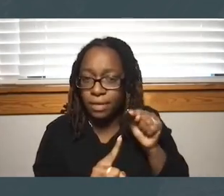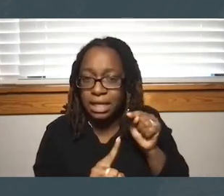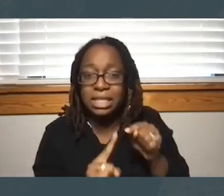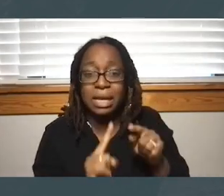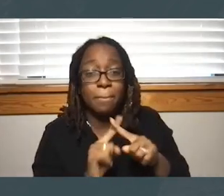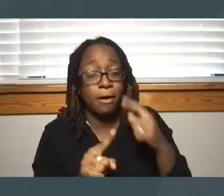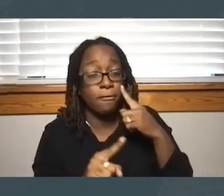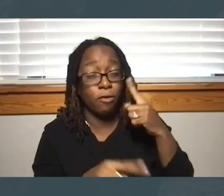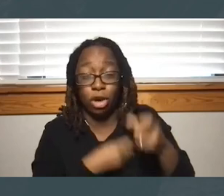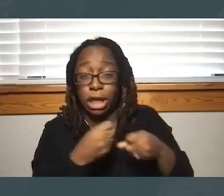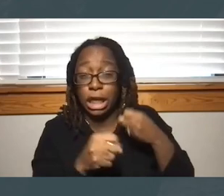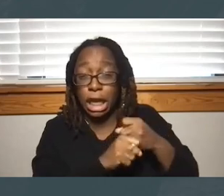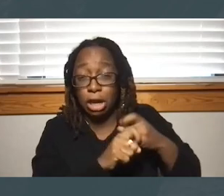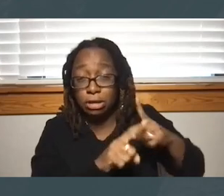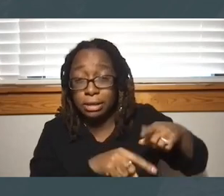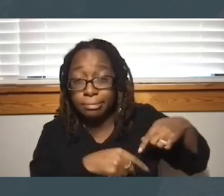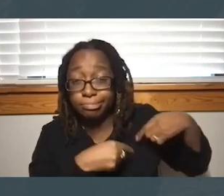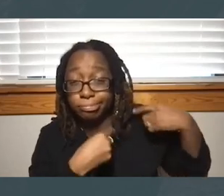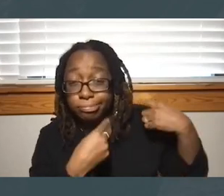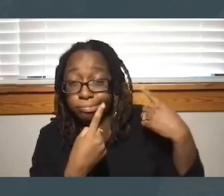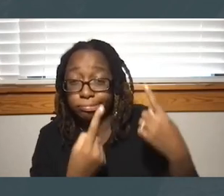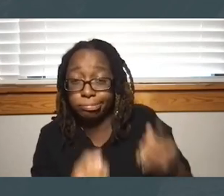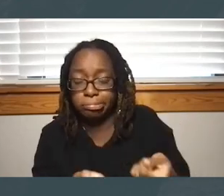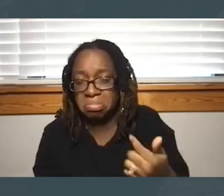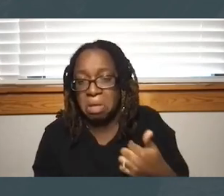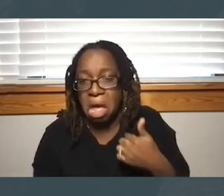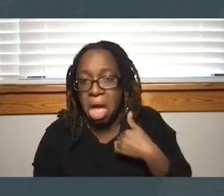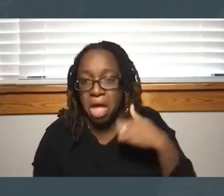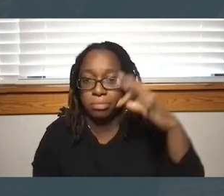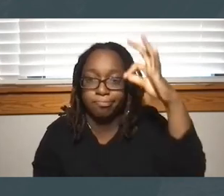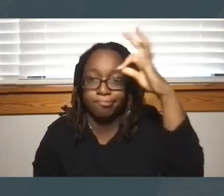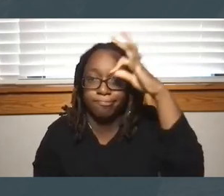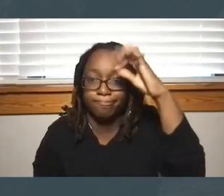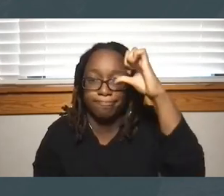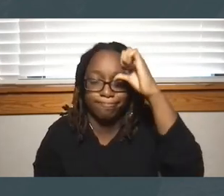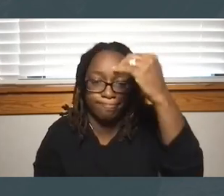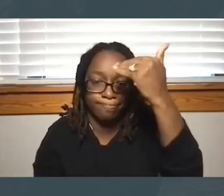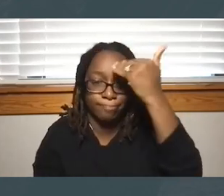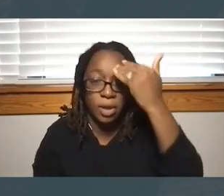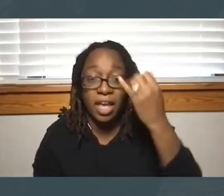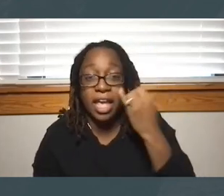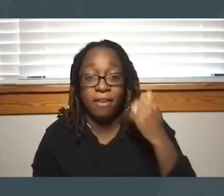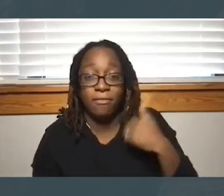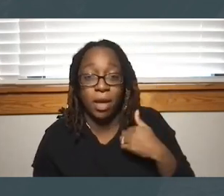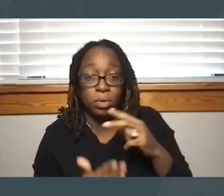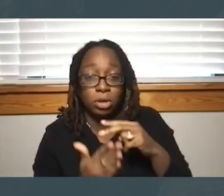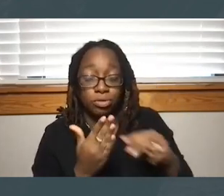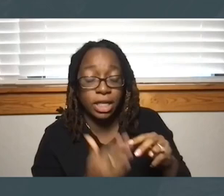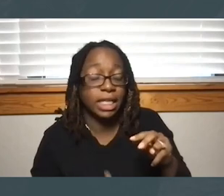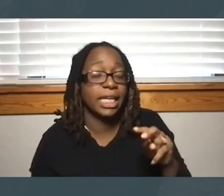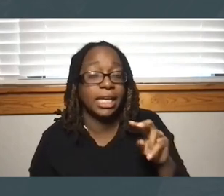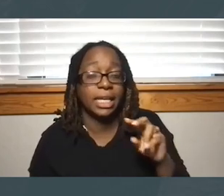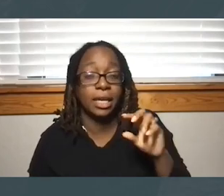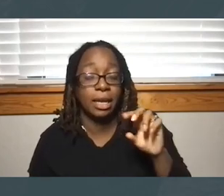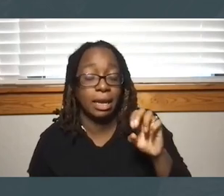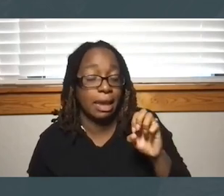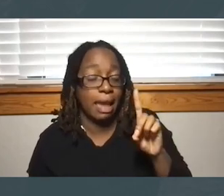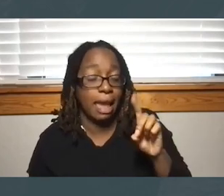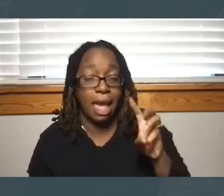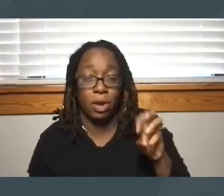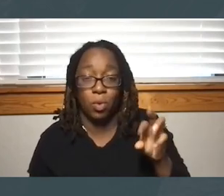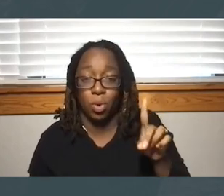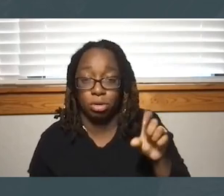I was not fully aware of that. You know, if I remember, you know, reading Brent Hayes Edwards and the Practice of Diaspora,